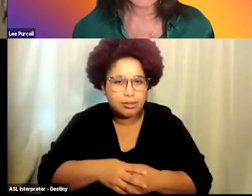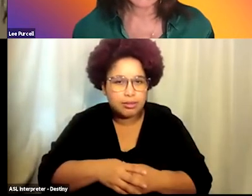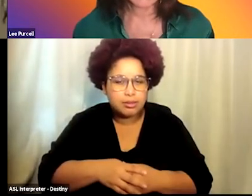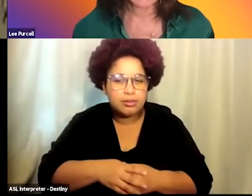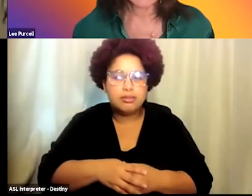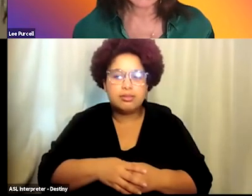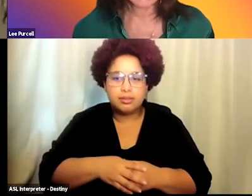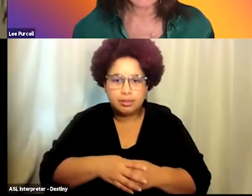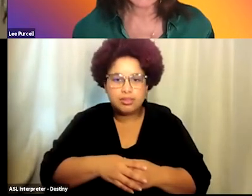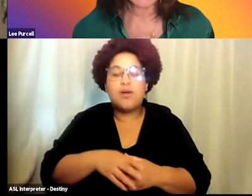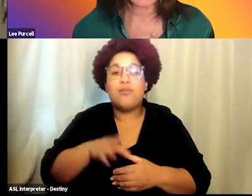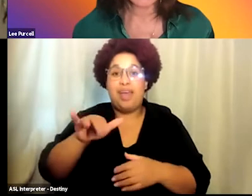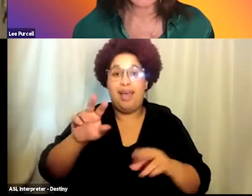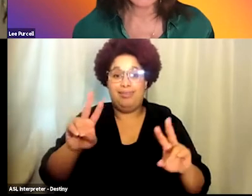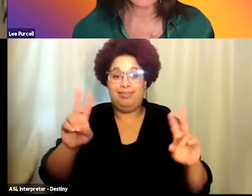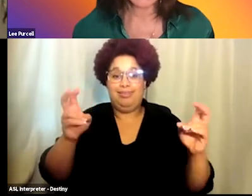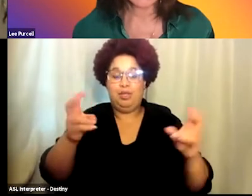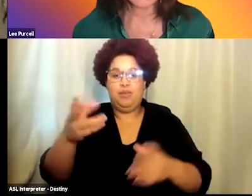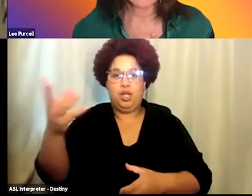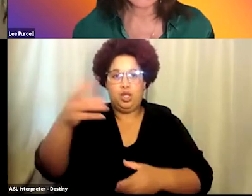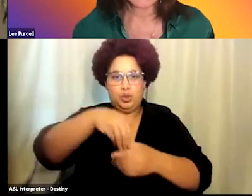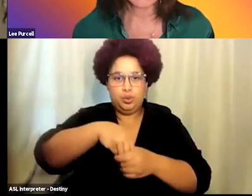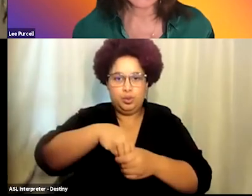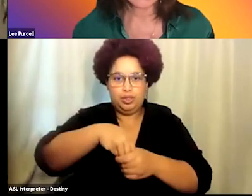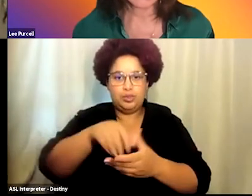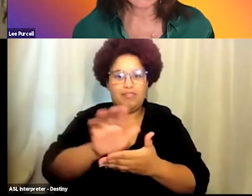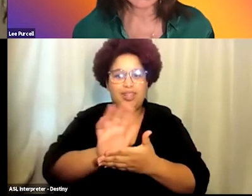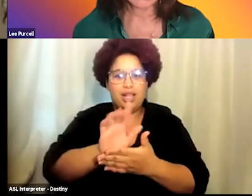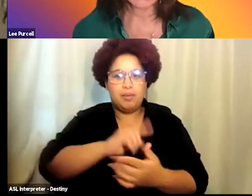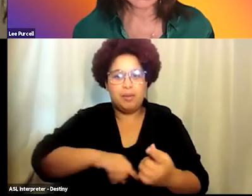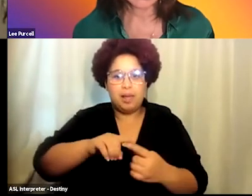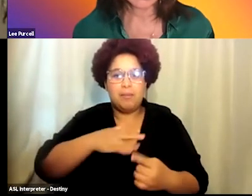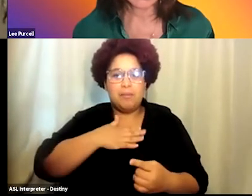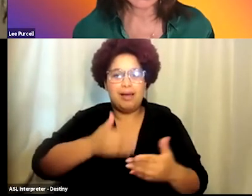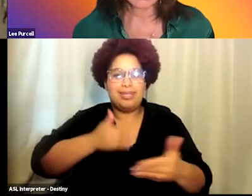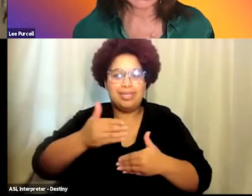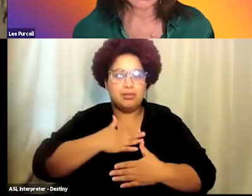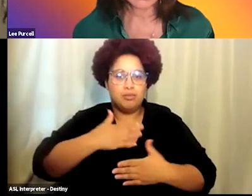we've incorporated that into a film about My Next Breath,